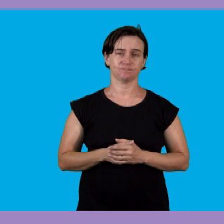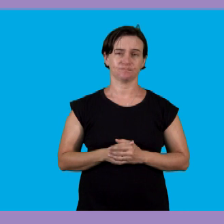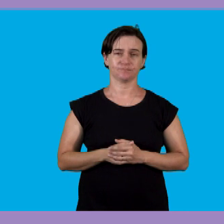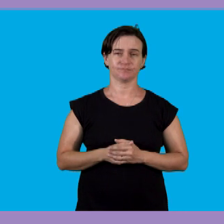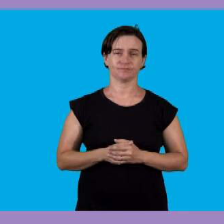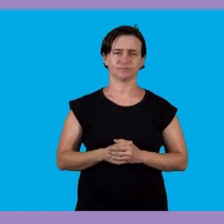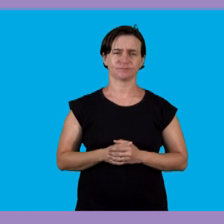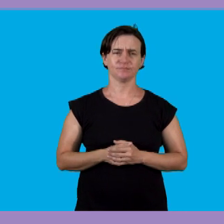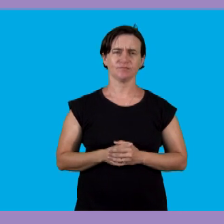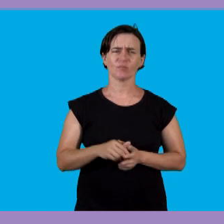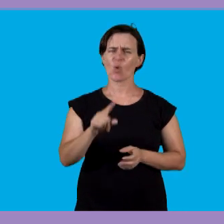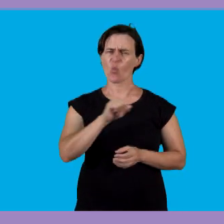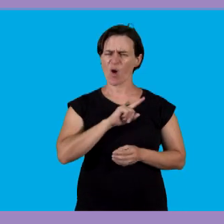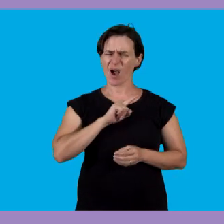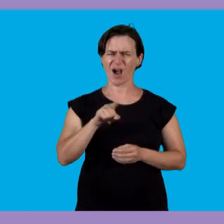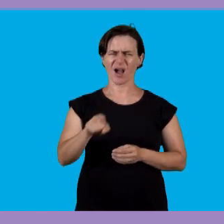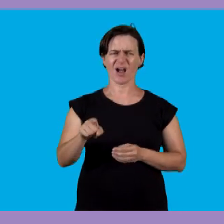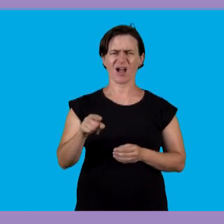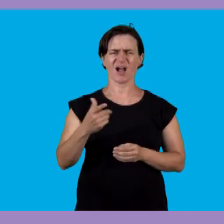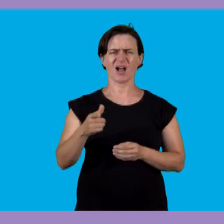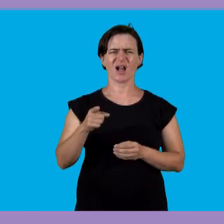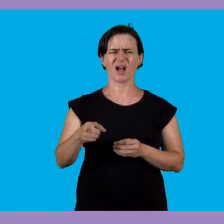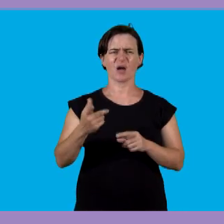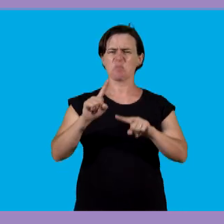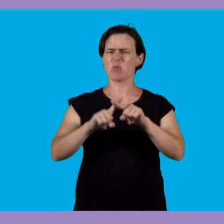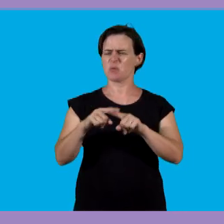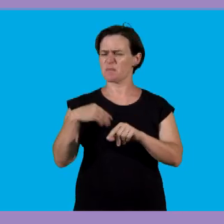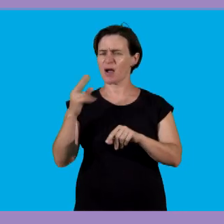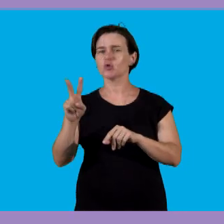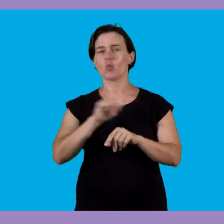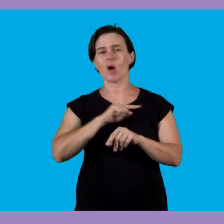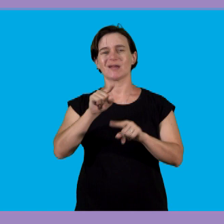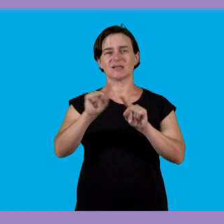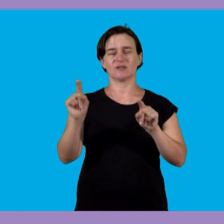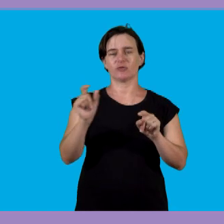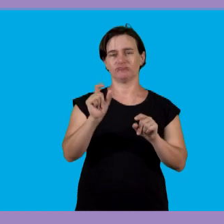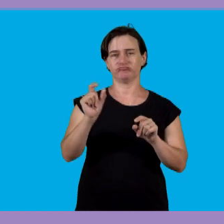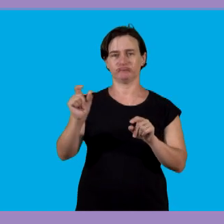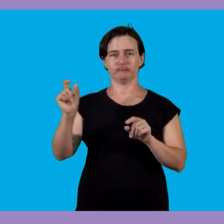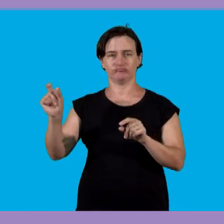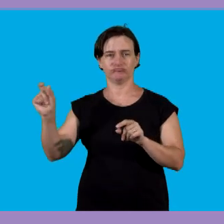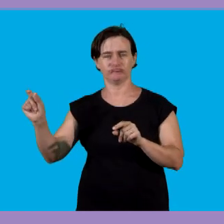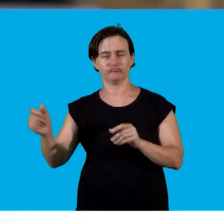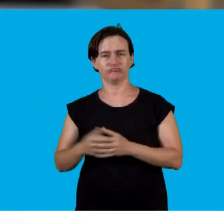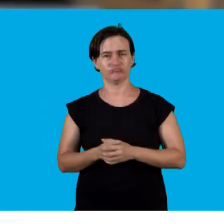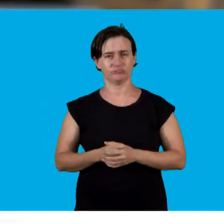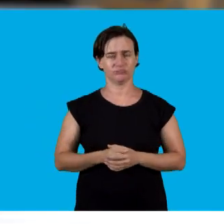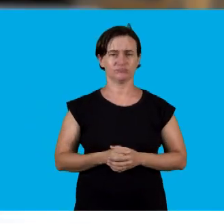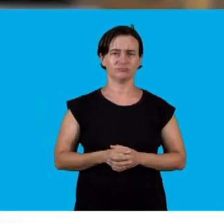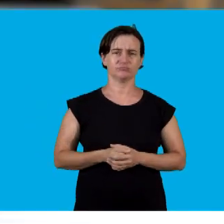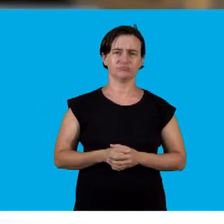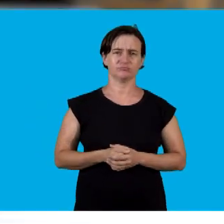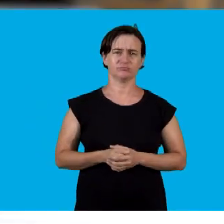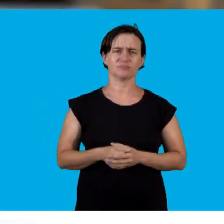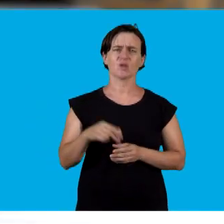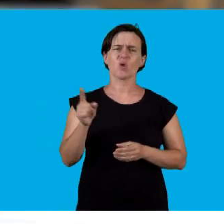the term number by 2 because that is the constant difference. But after we multiply that term number by 2, remember we need to find that constant. Now, do we